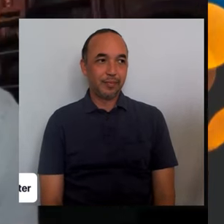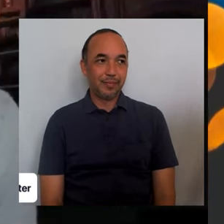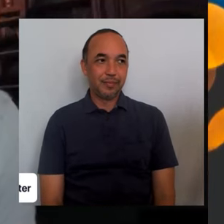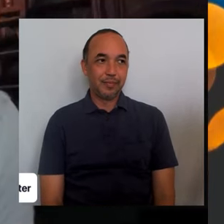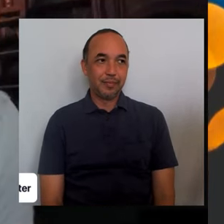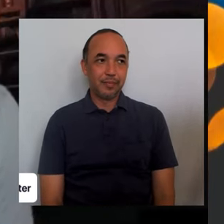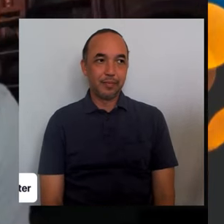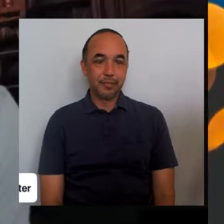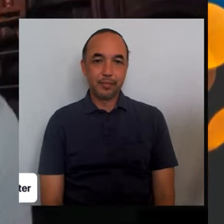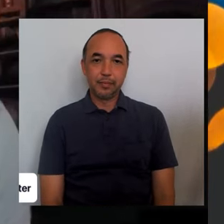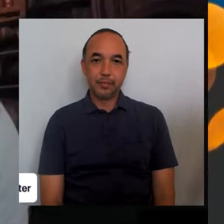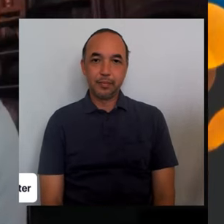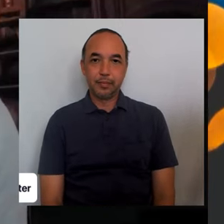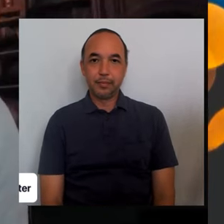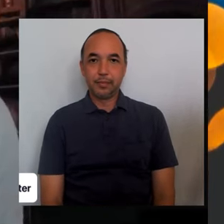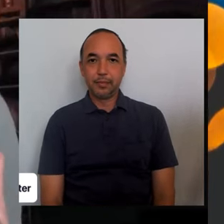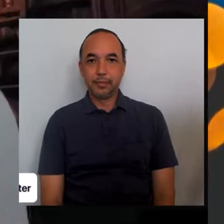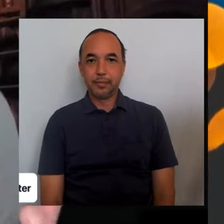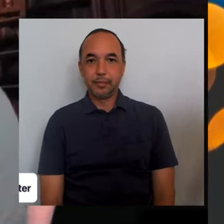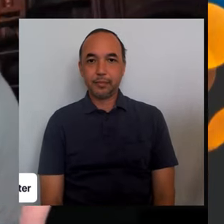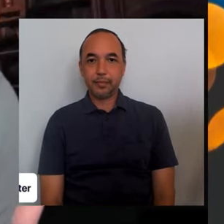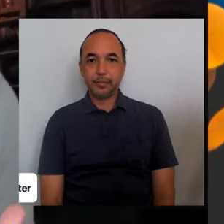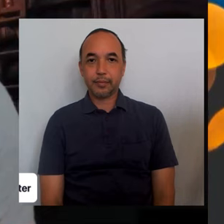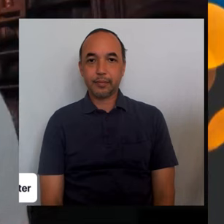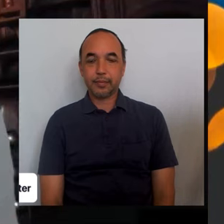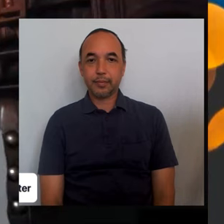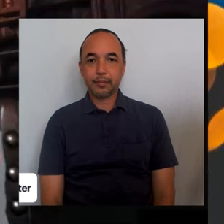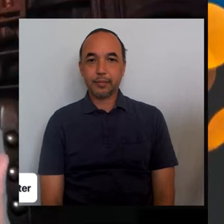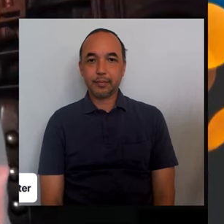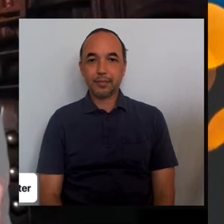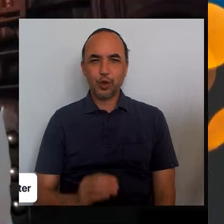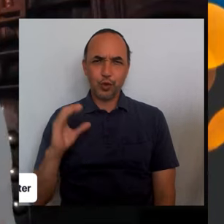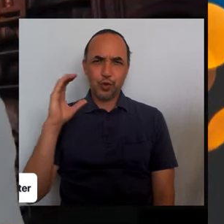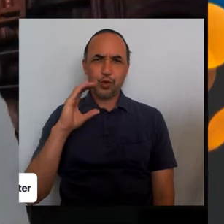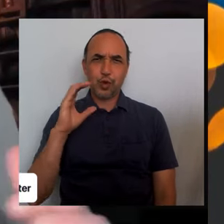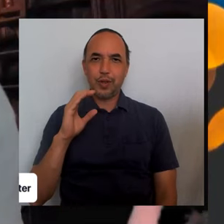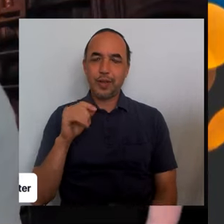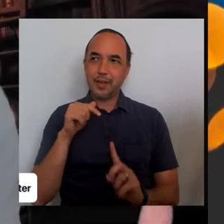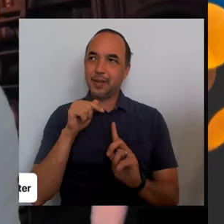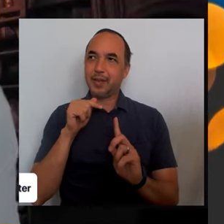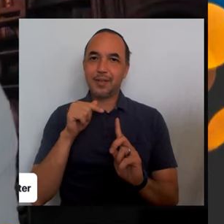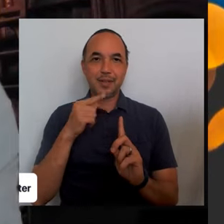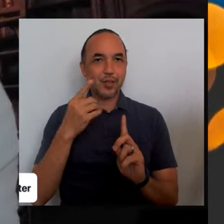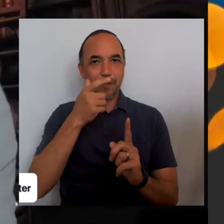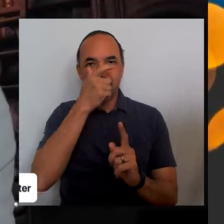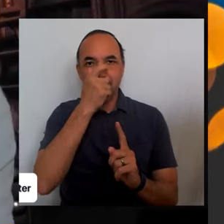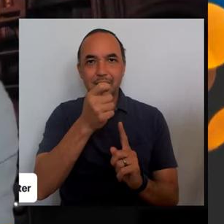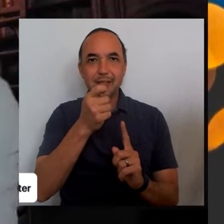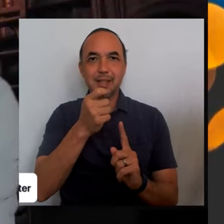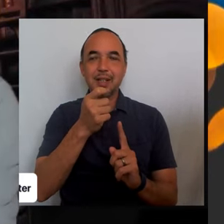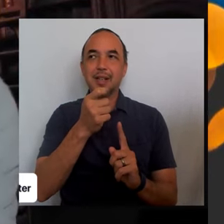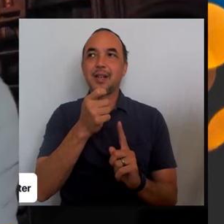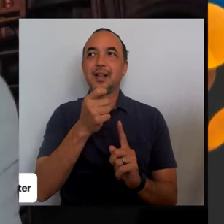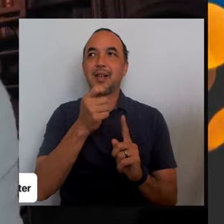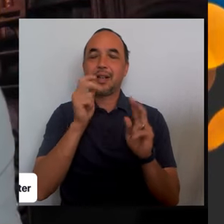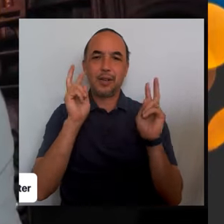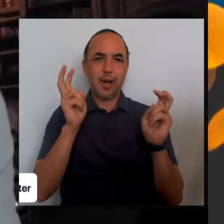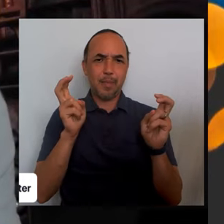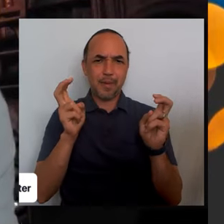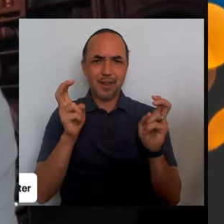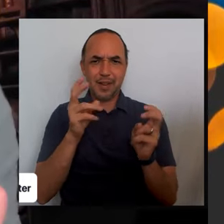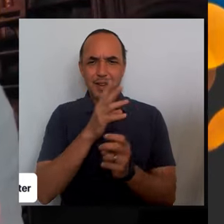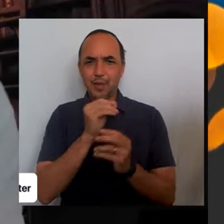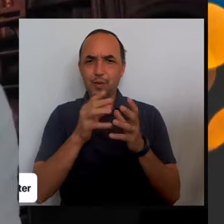That's this is such an electrifying topic, and there's, I feel like, so much to learn about it. So many, the technology of it,